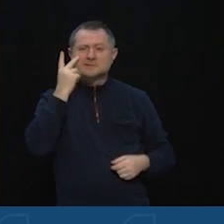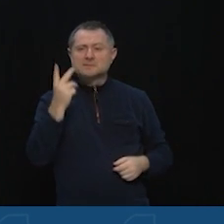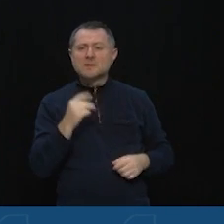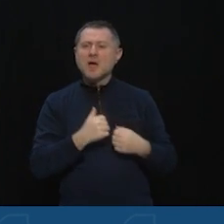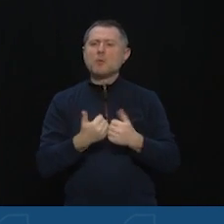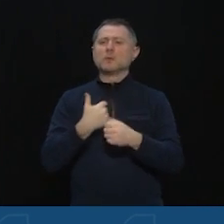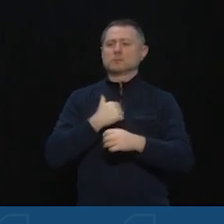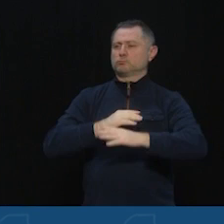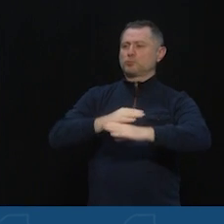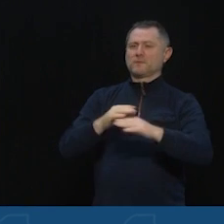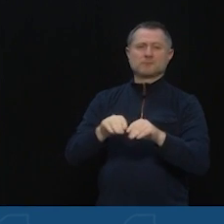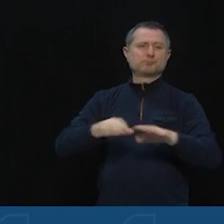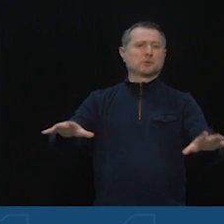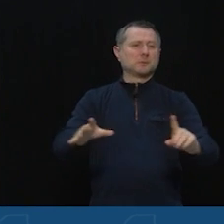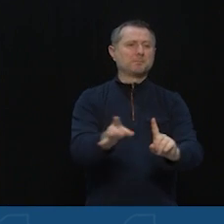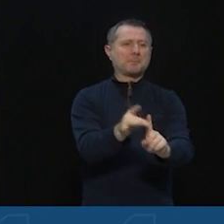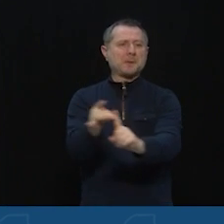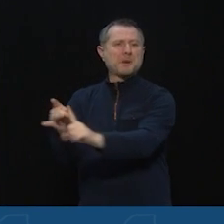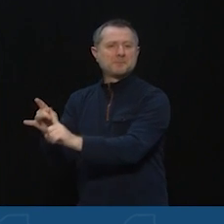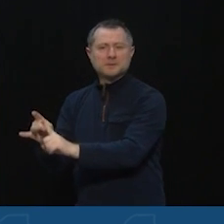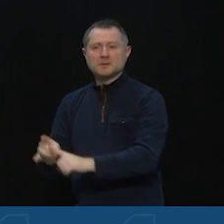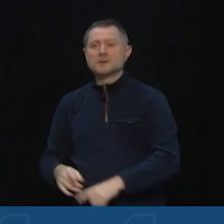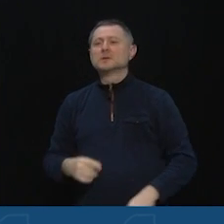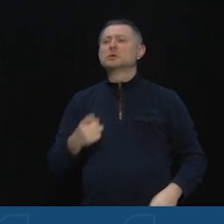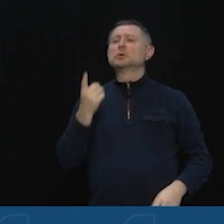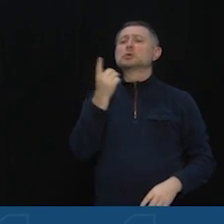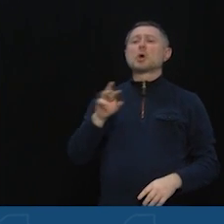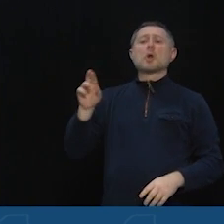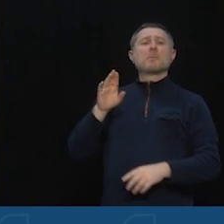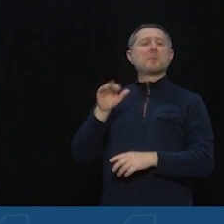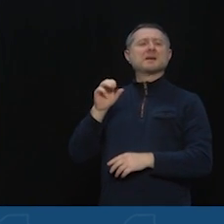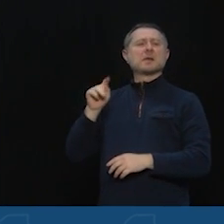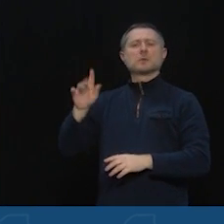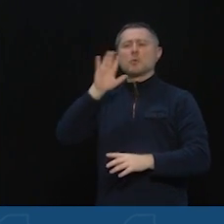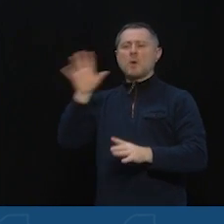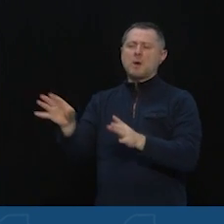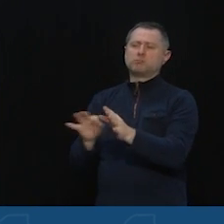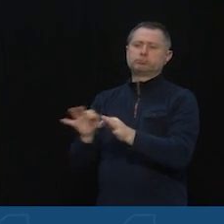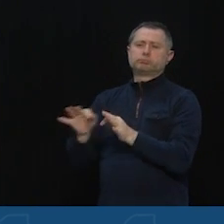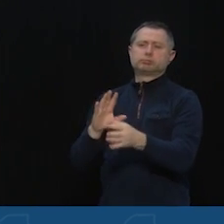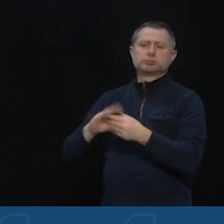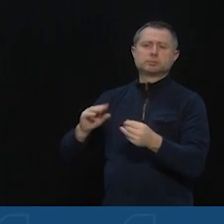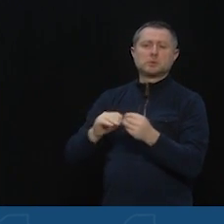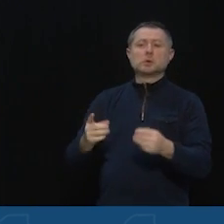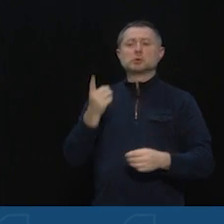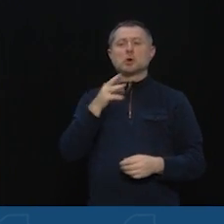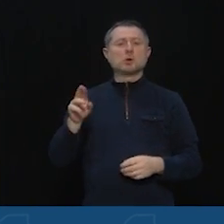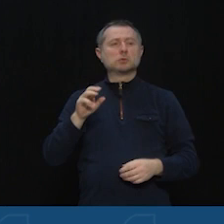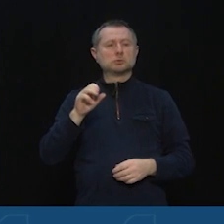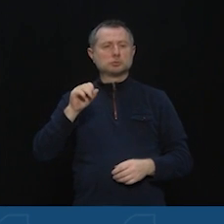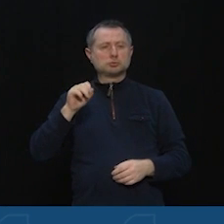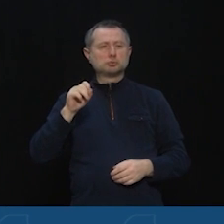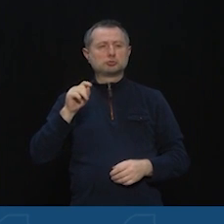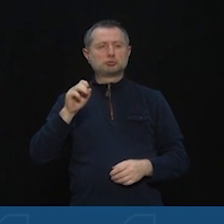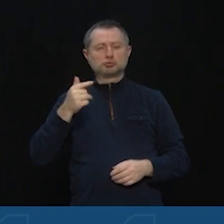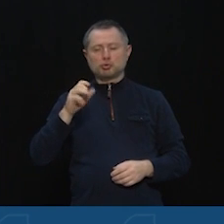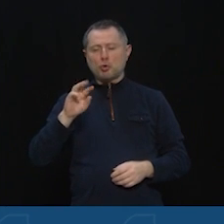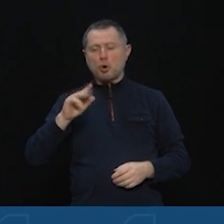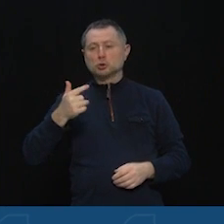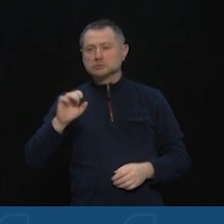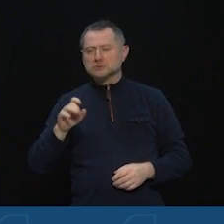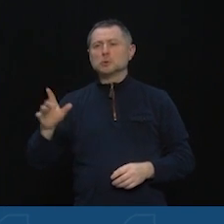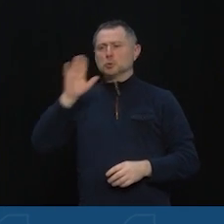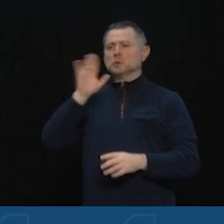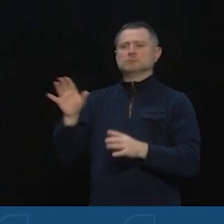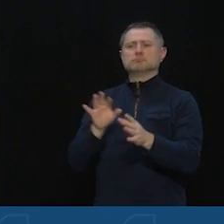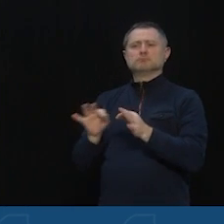know what the symptoms are, and Dr. Bassett can talk about them as well as Dr. St. George. But if you feel them at all, this is when you're smart, and that is why